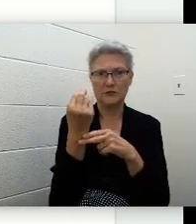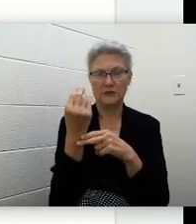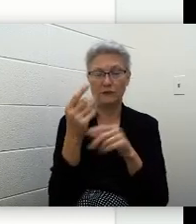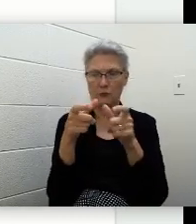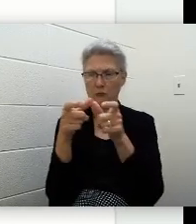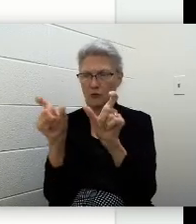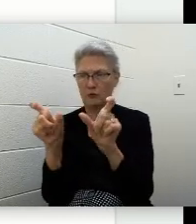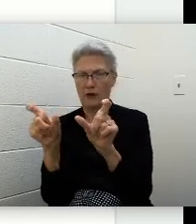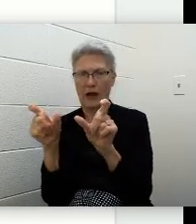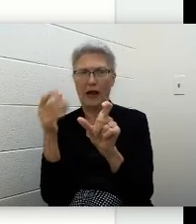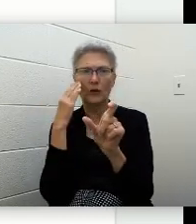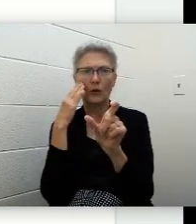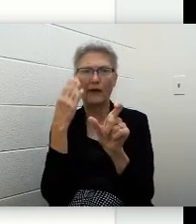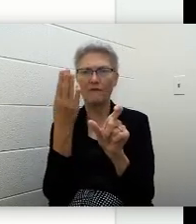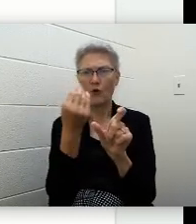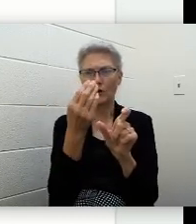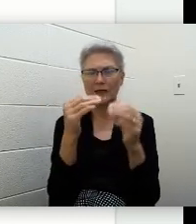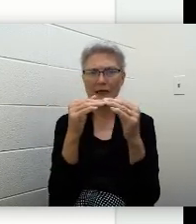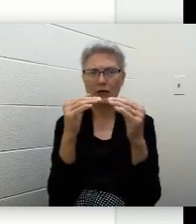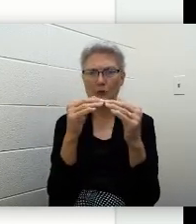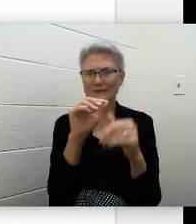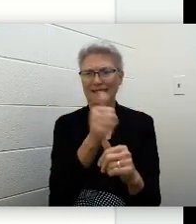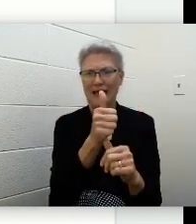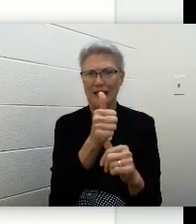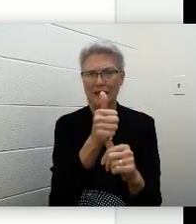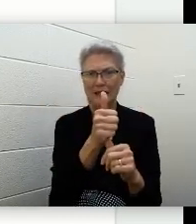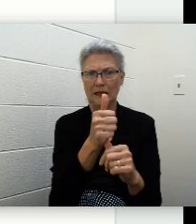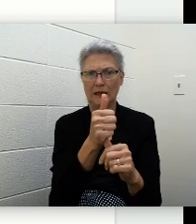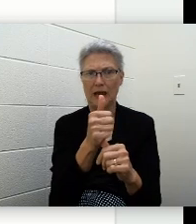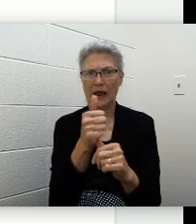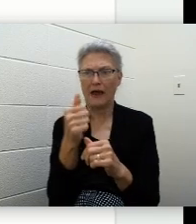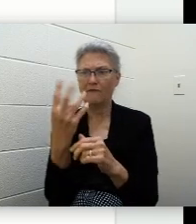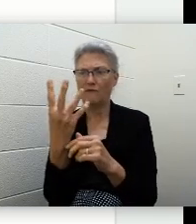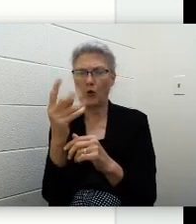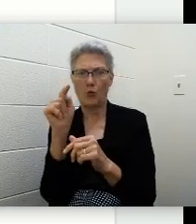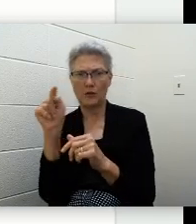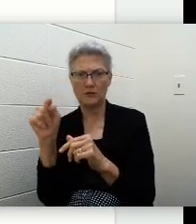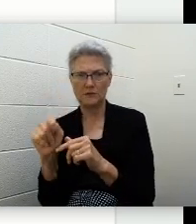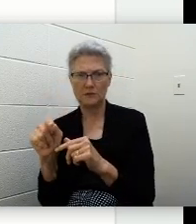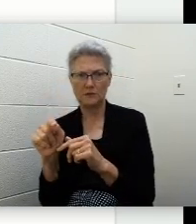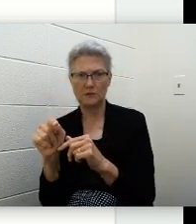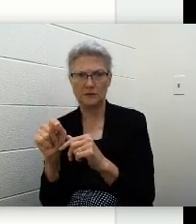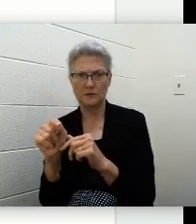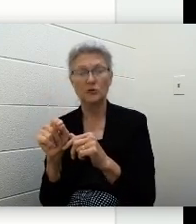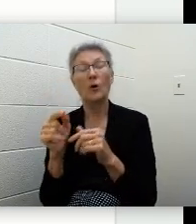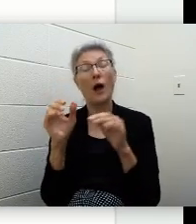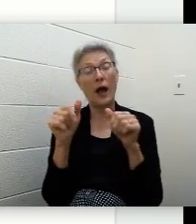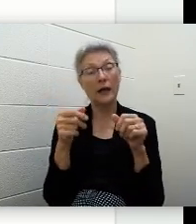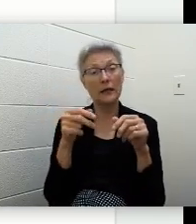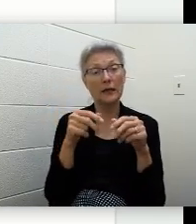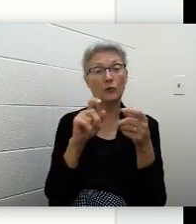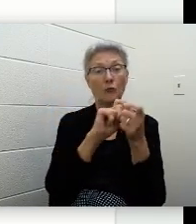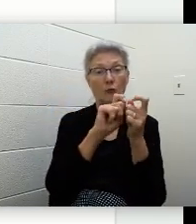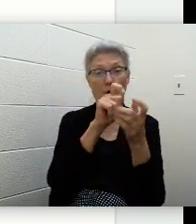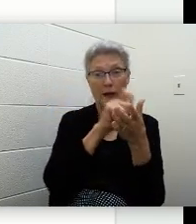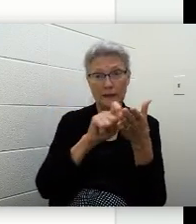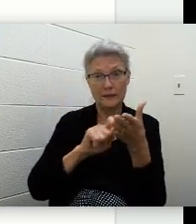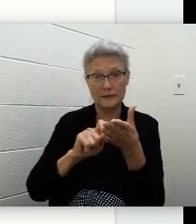I know that 14 is made up of a group of 10 and 4 ones. So I can rewrite this